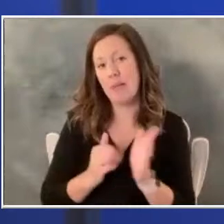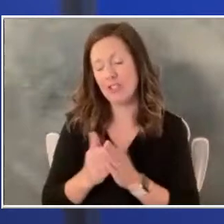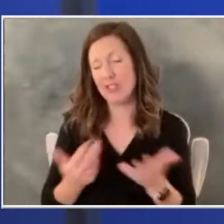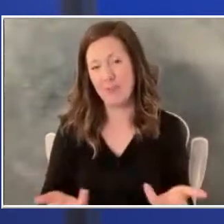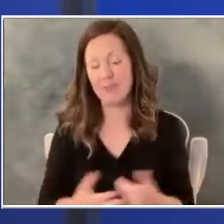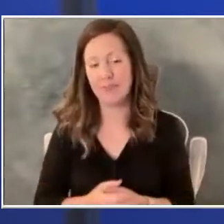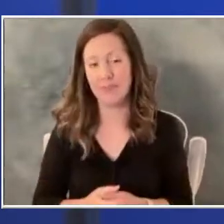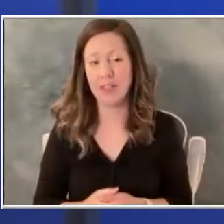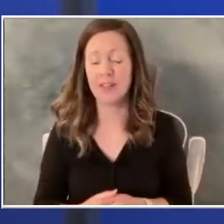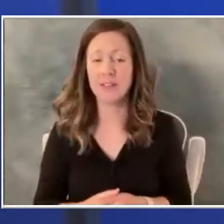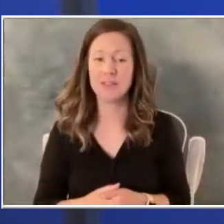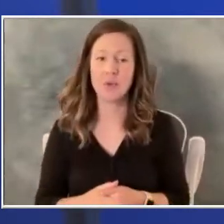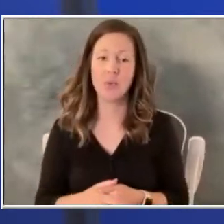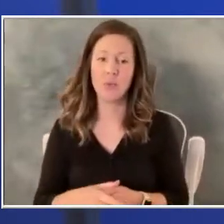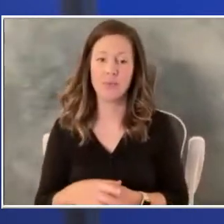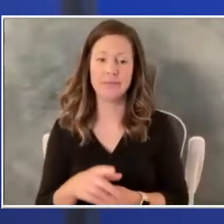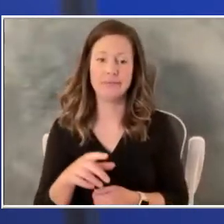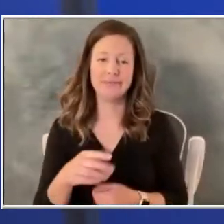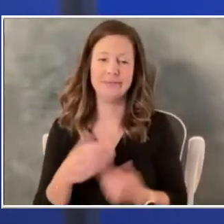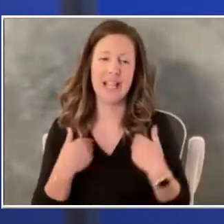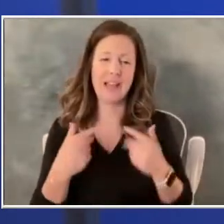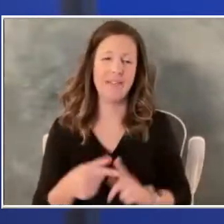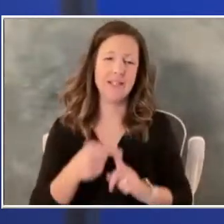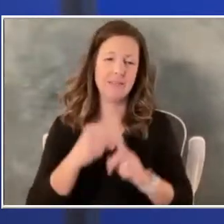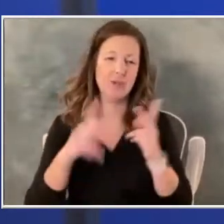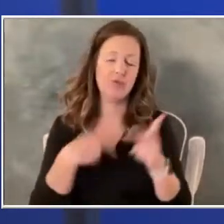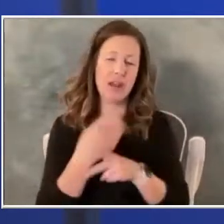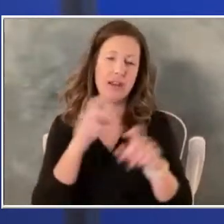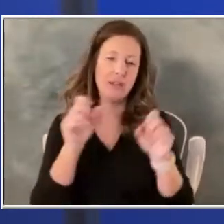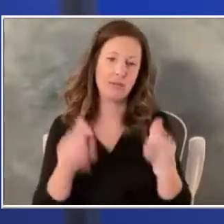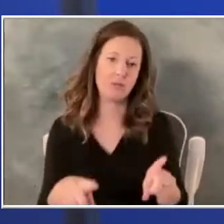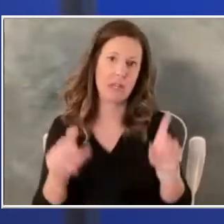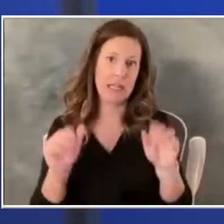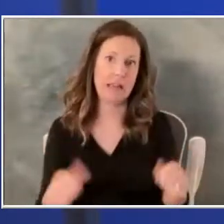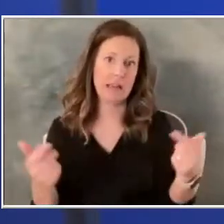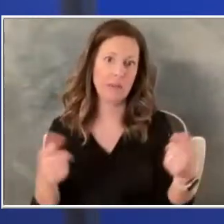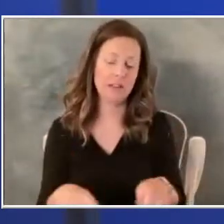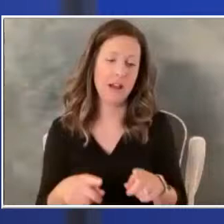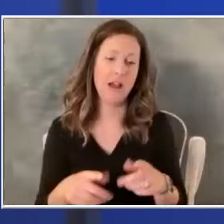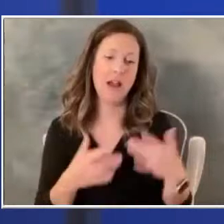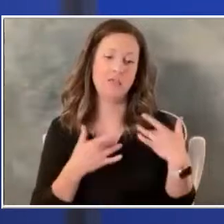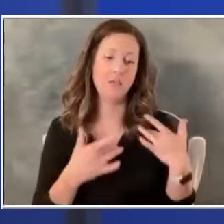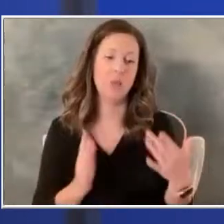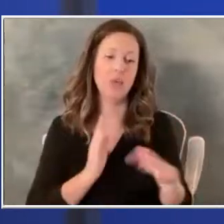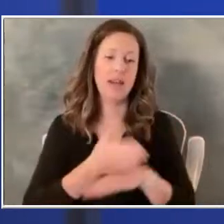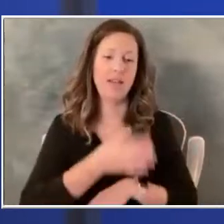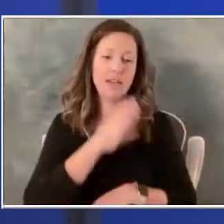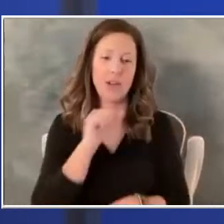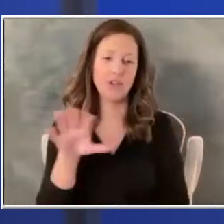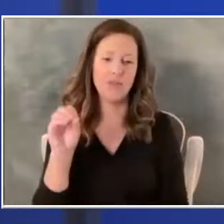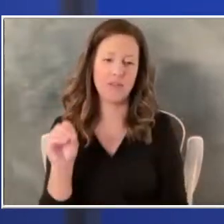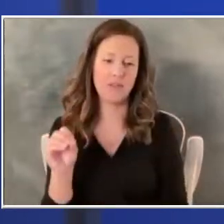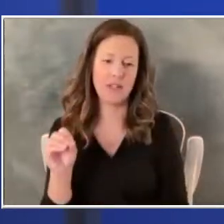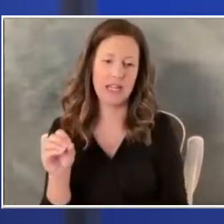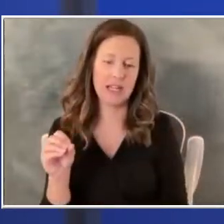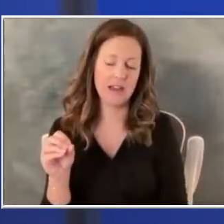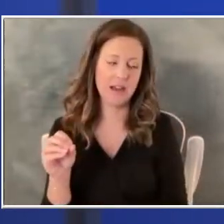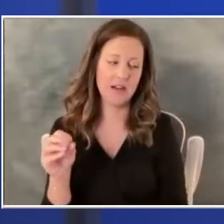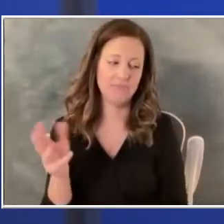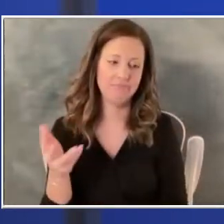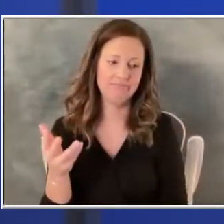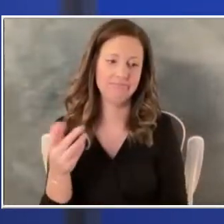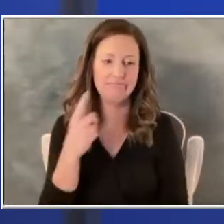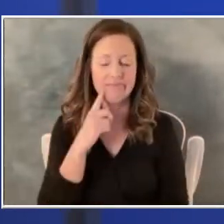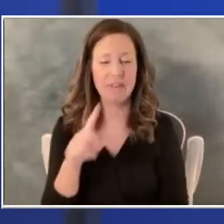be, there's a special kind of screening that can be done usually after age 50 for